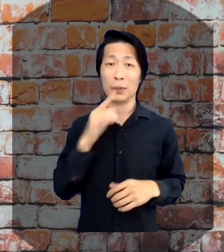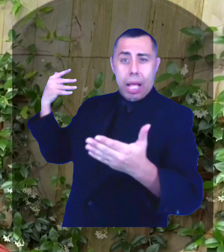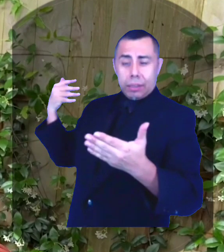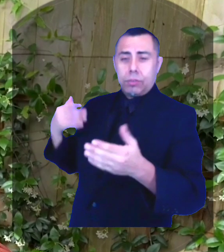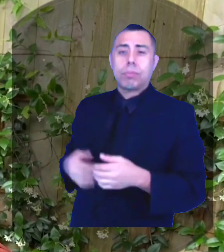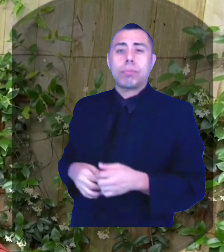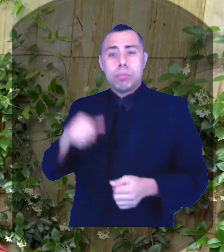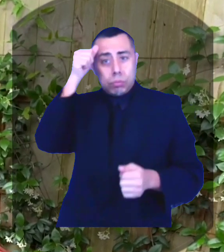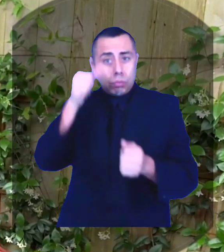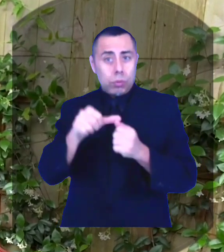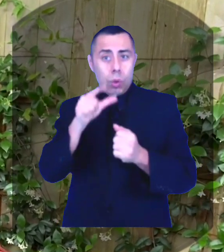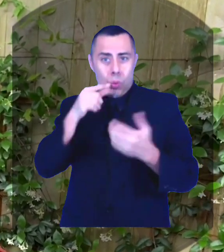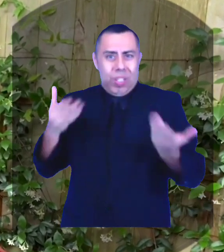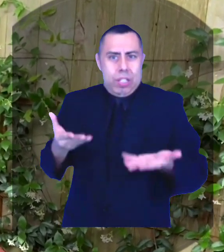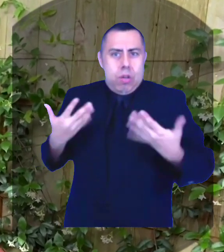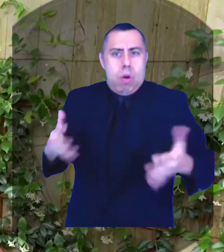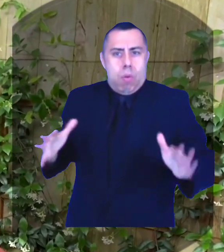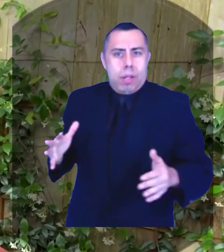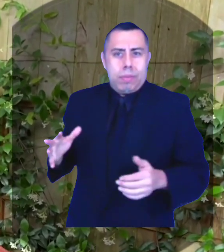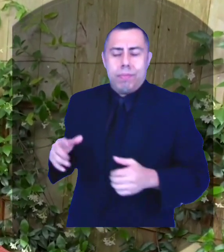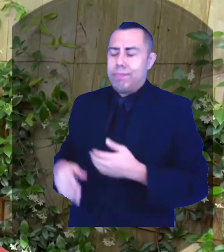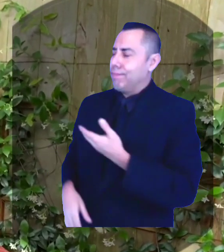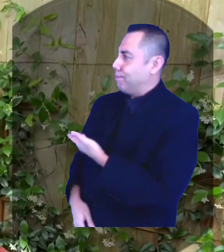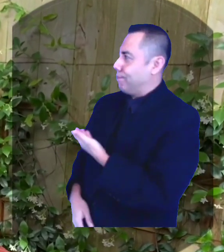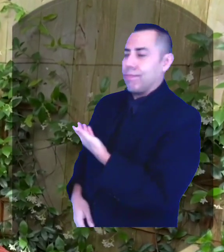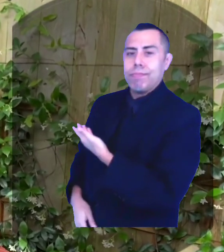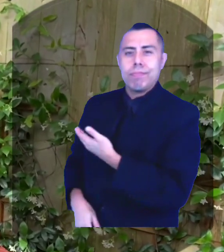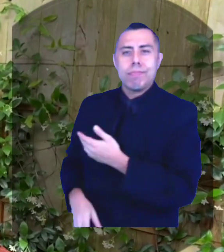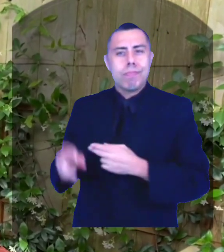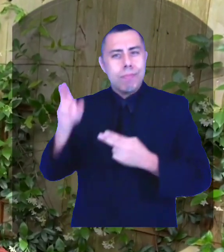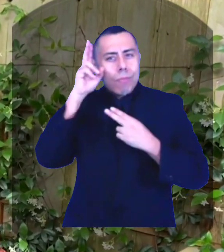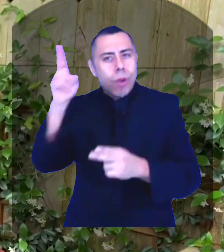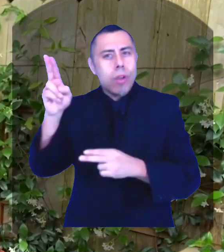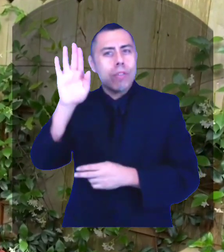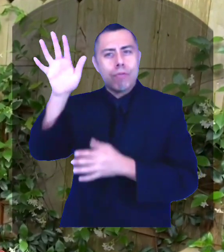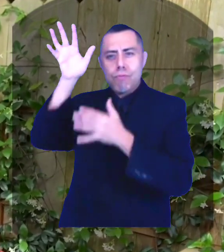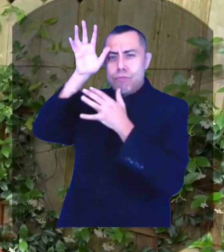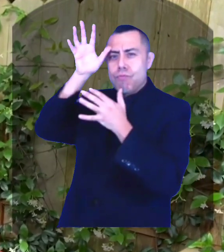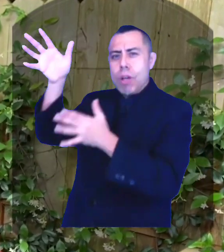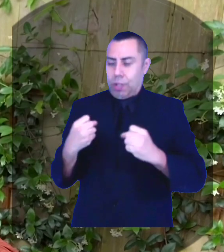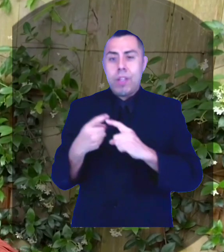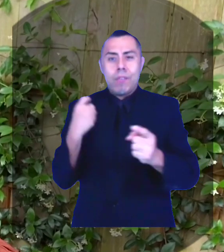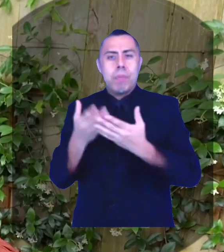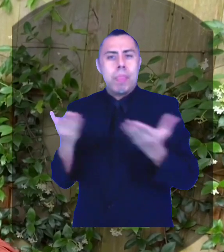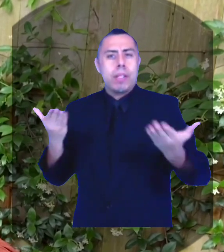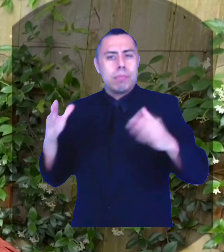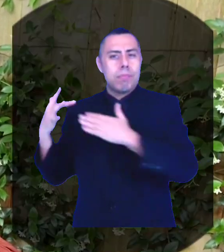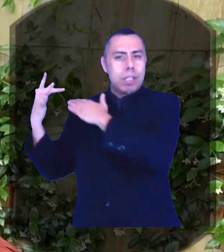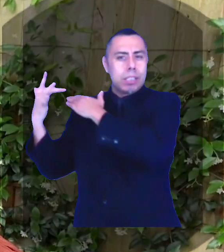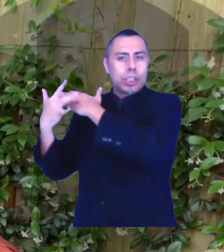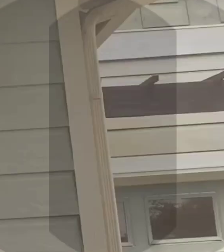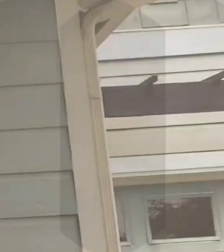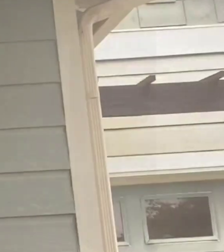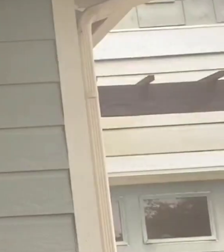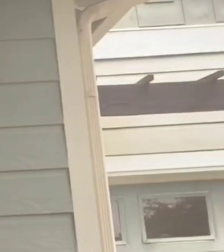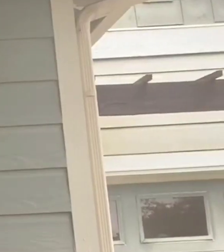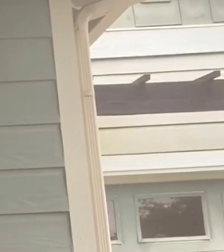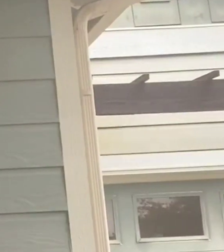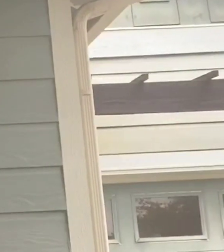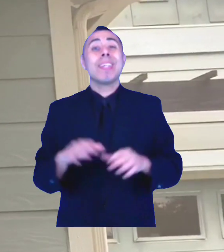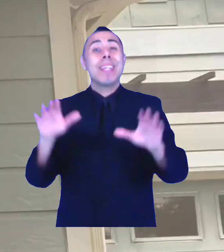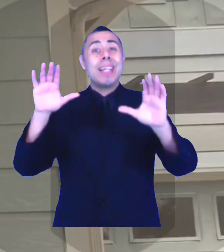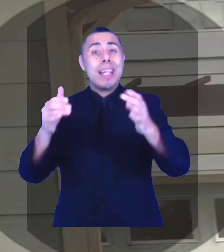ability to change the lives of so many kids and help them grow to become passionate and driven people. And for those of you in applied movement and science,